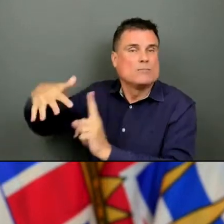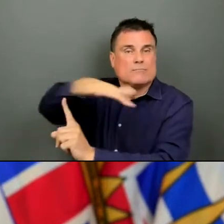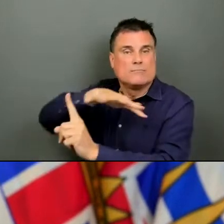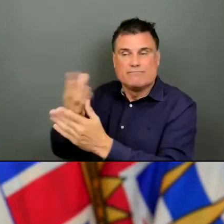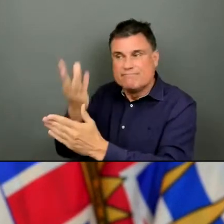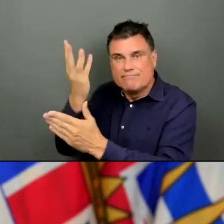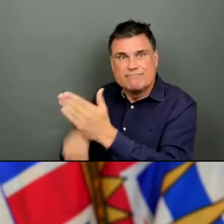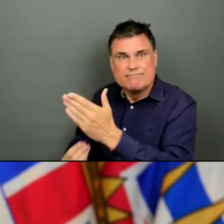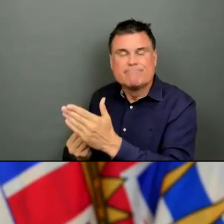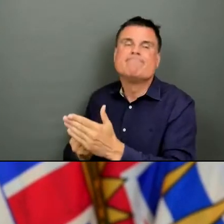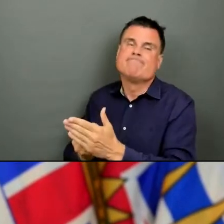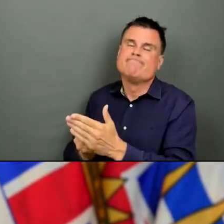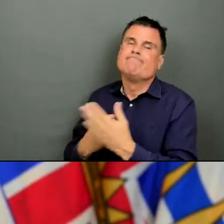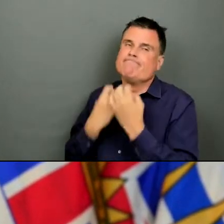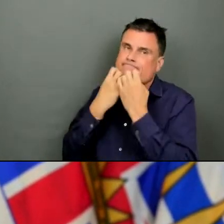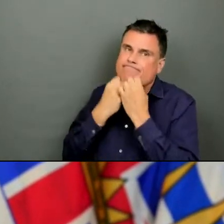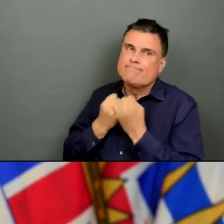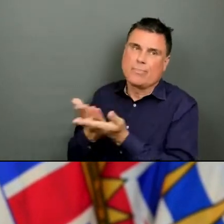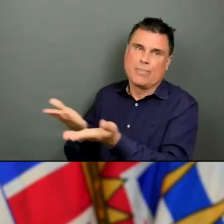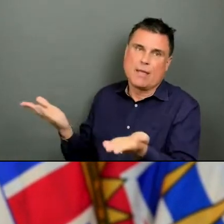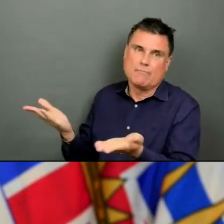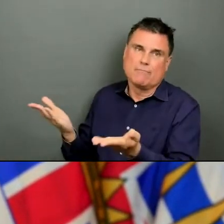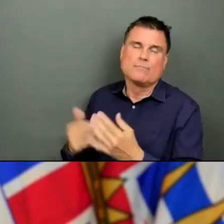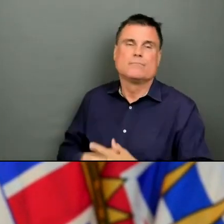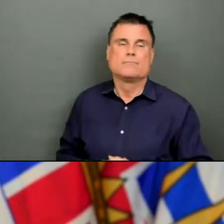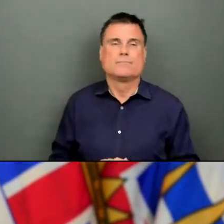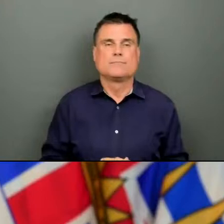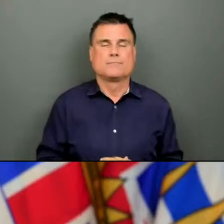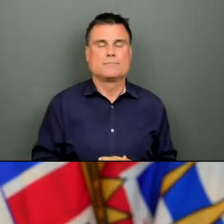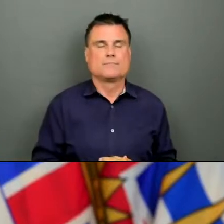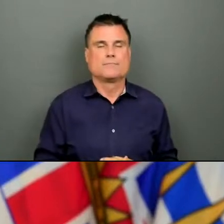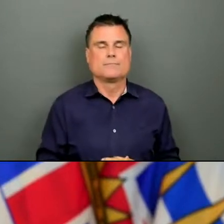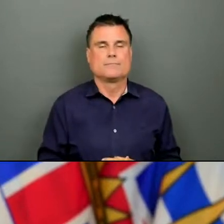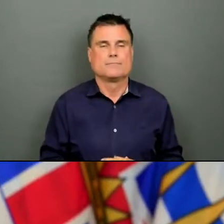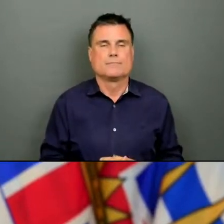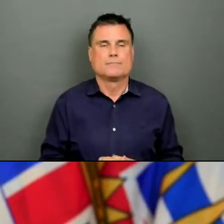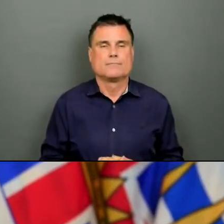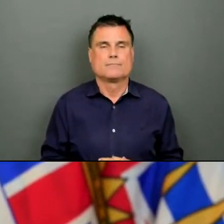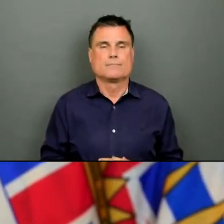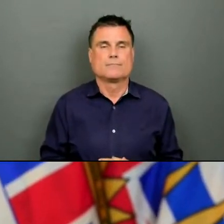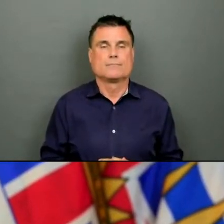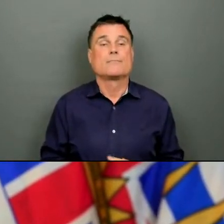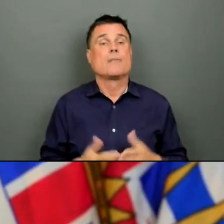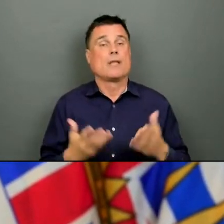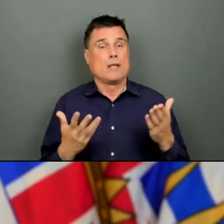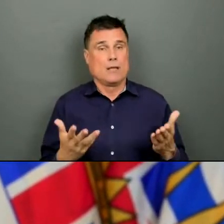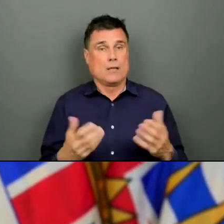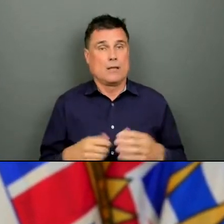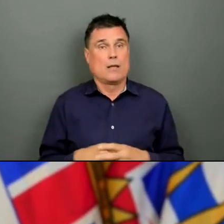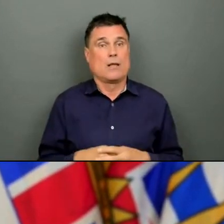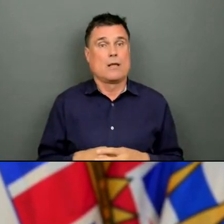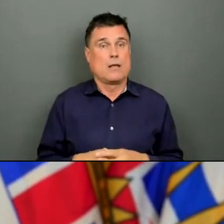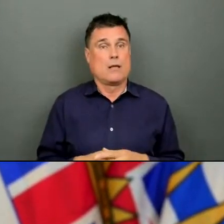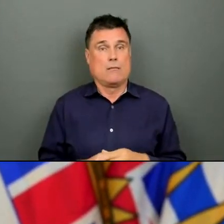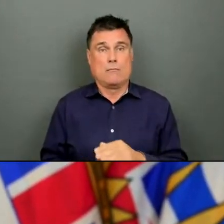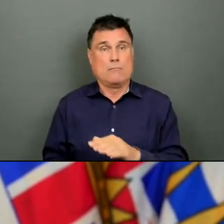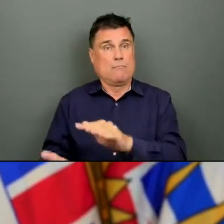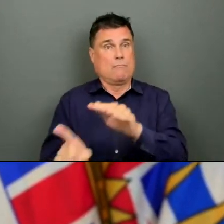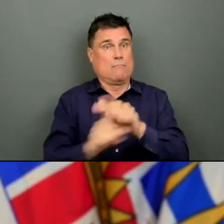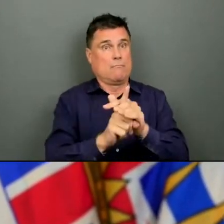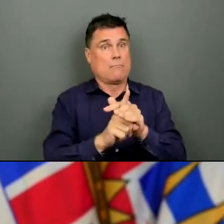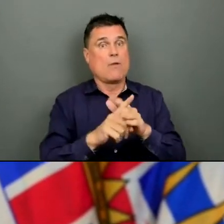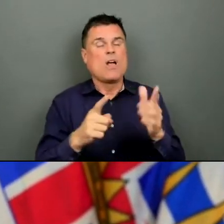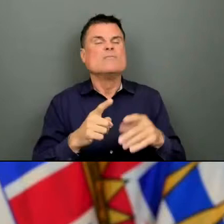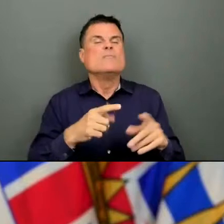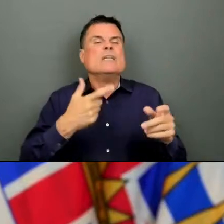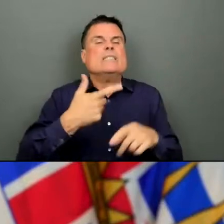you in this difficult time. We do have 5 active outbreaks in long-term care and assisted living, and